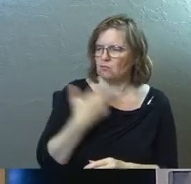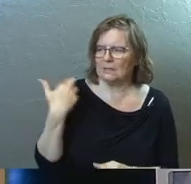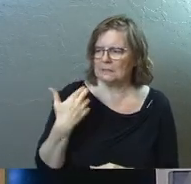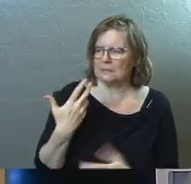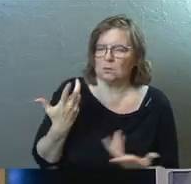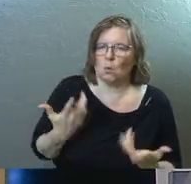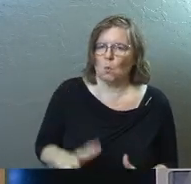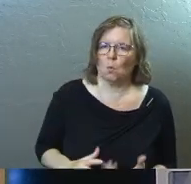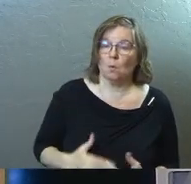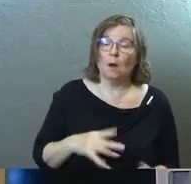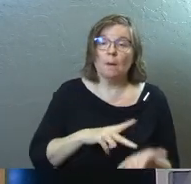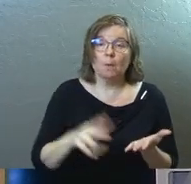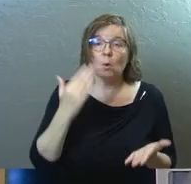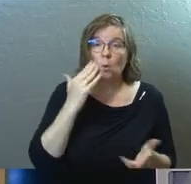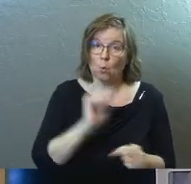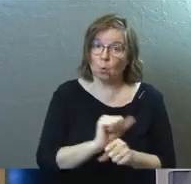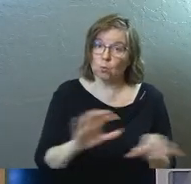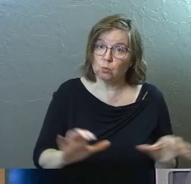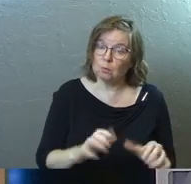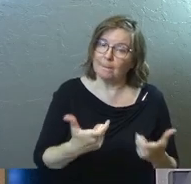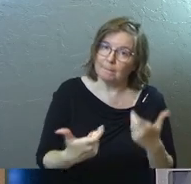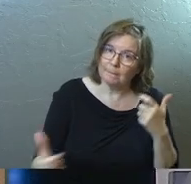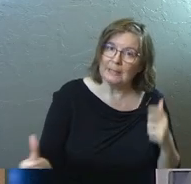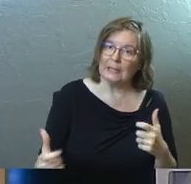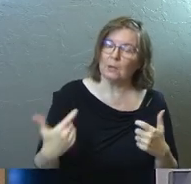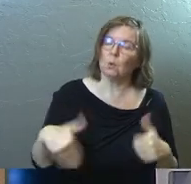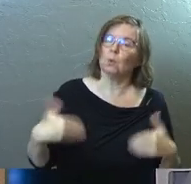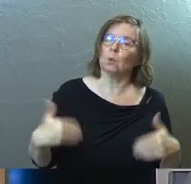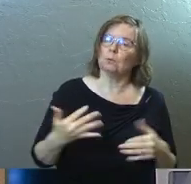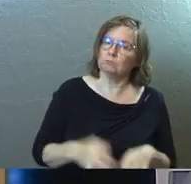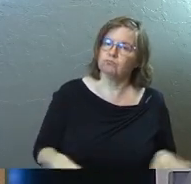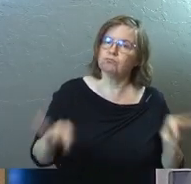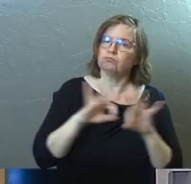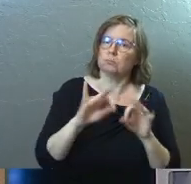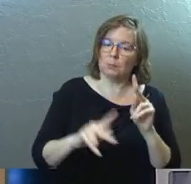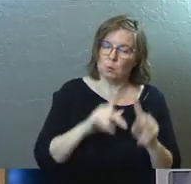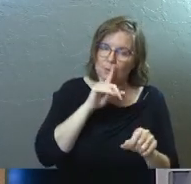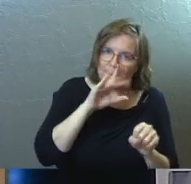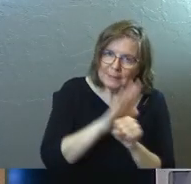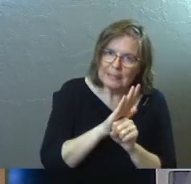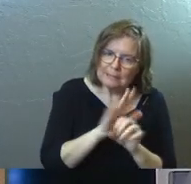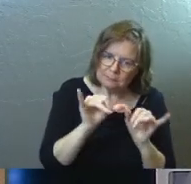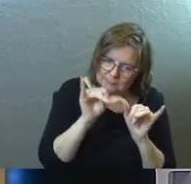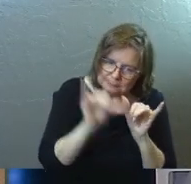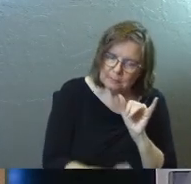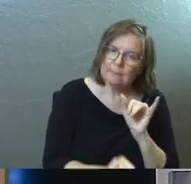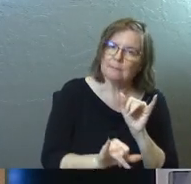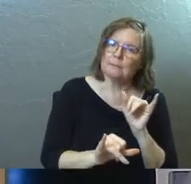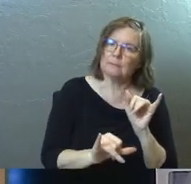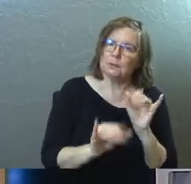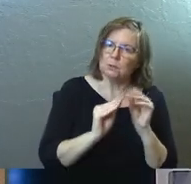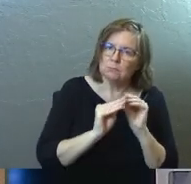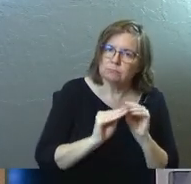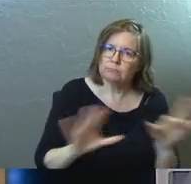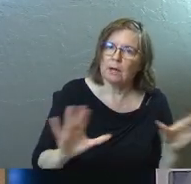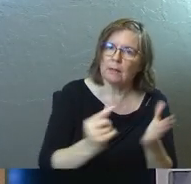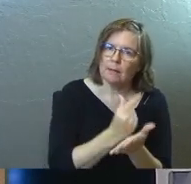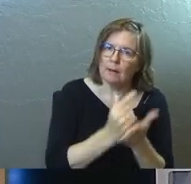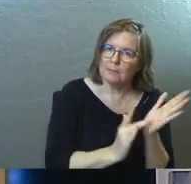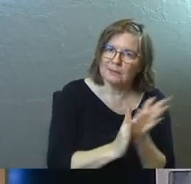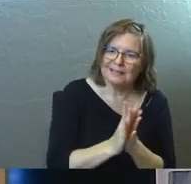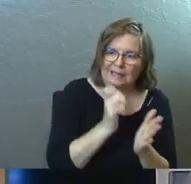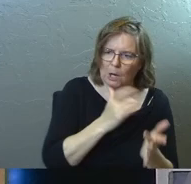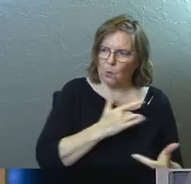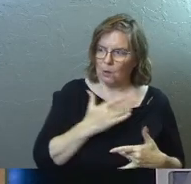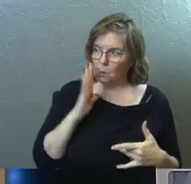risk. And Paul knows the work he is doing is a big deal. He wants people who are committed to spreading the gospel of Jesus, not someone he has to